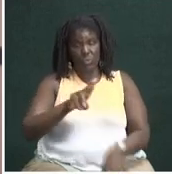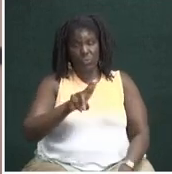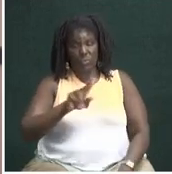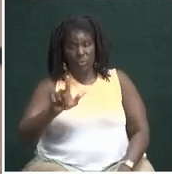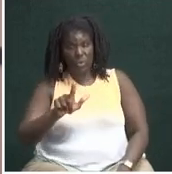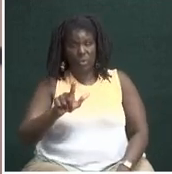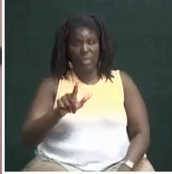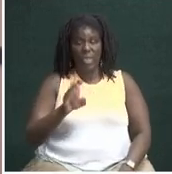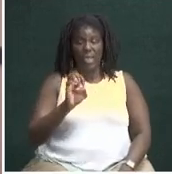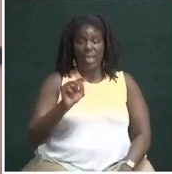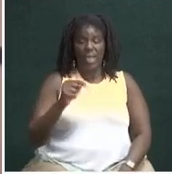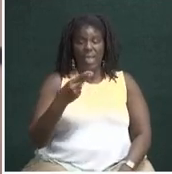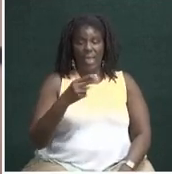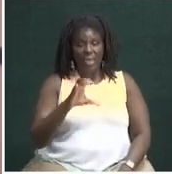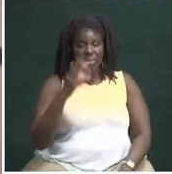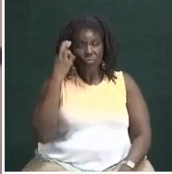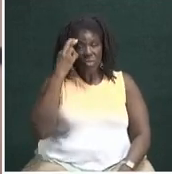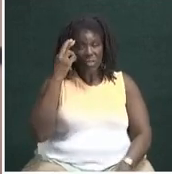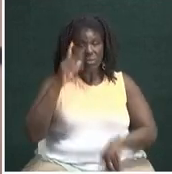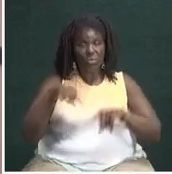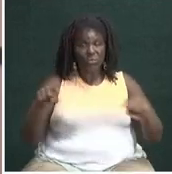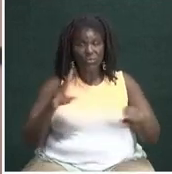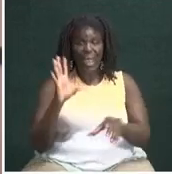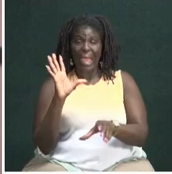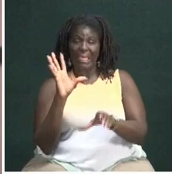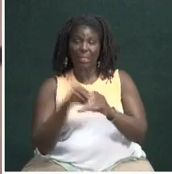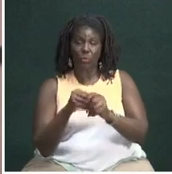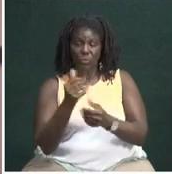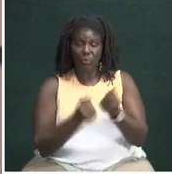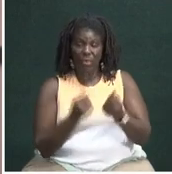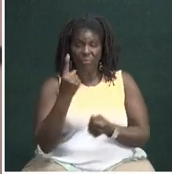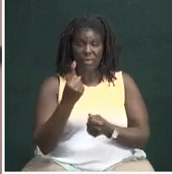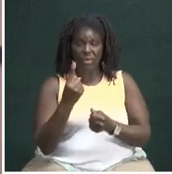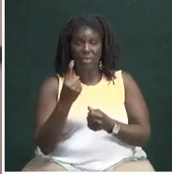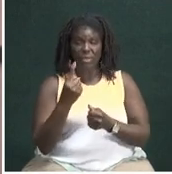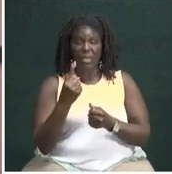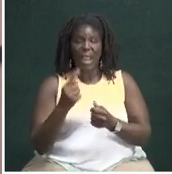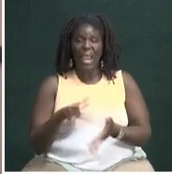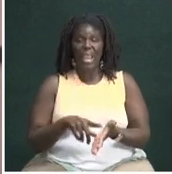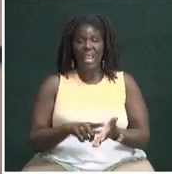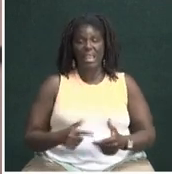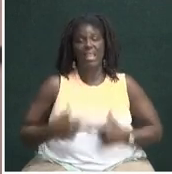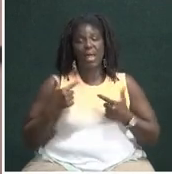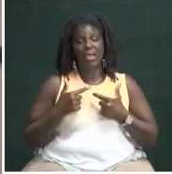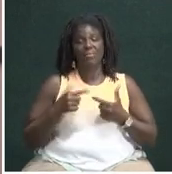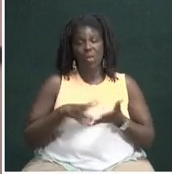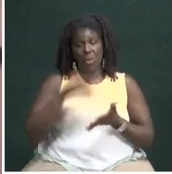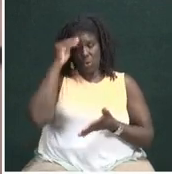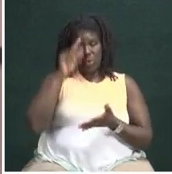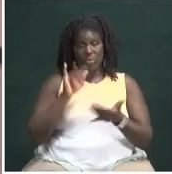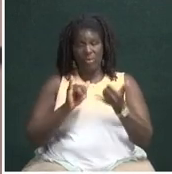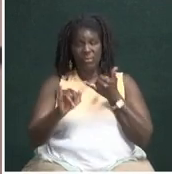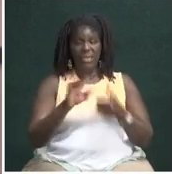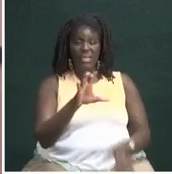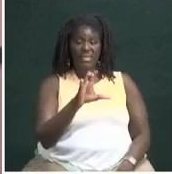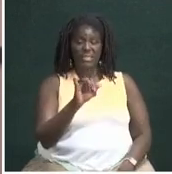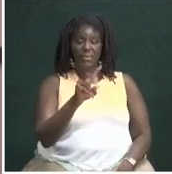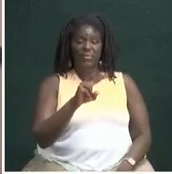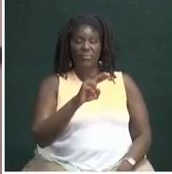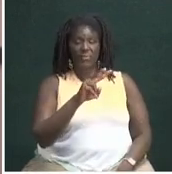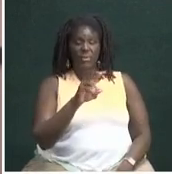ethical reasoning, diversity and inclusivity, long life learning, and civic and community